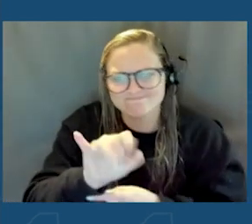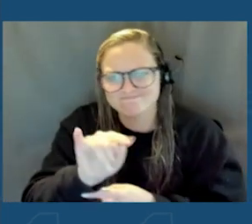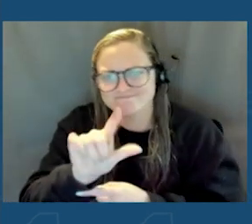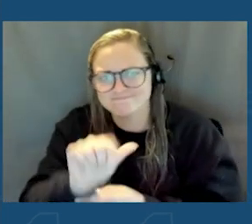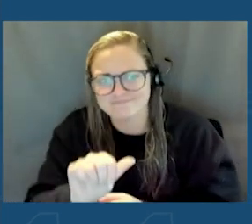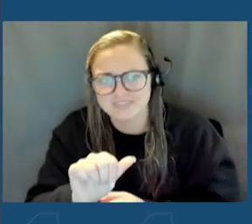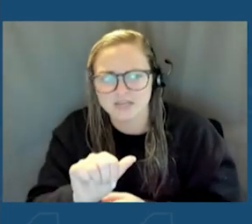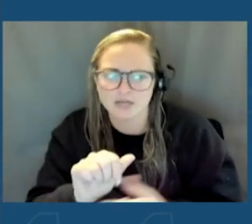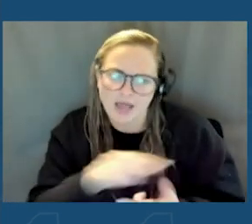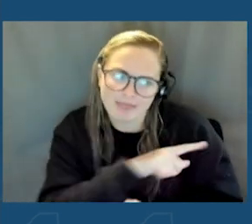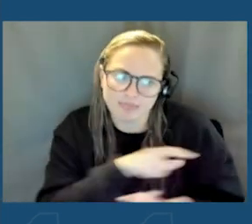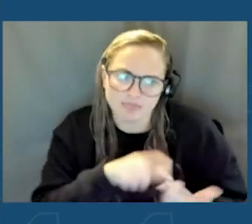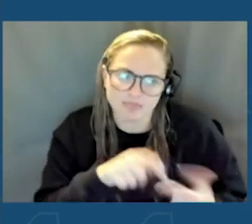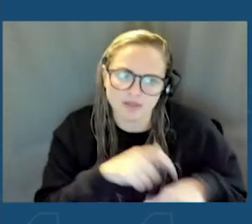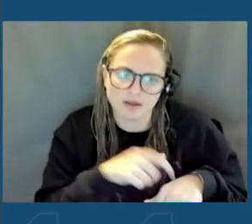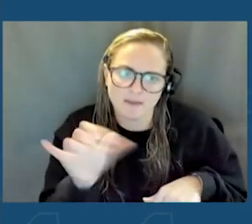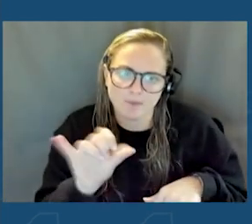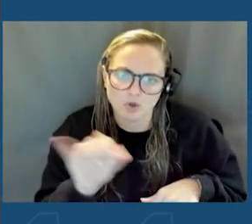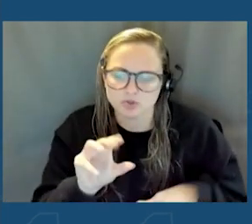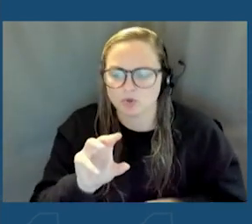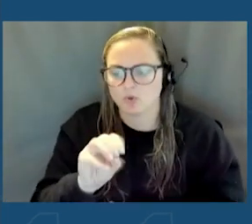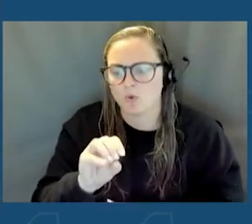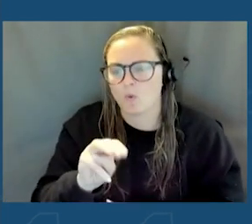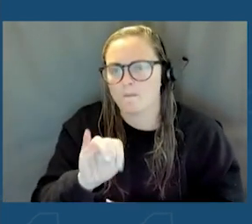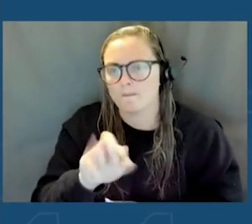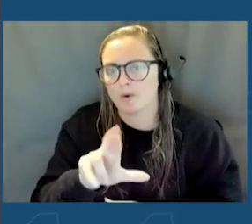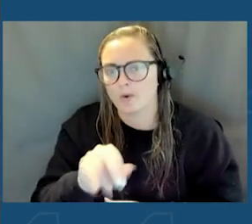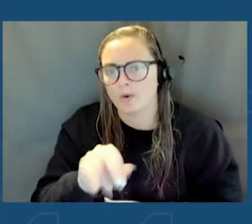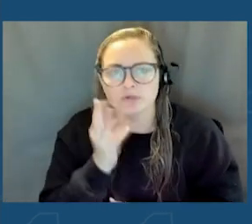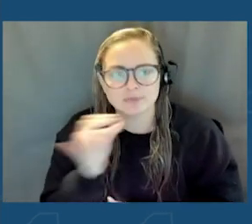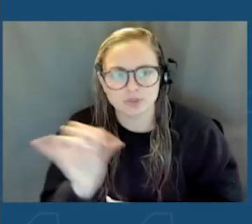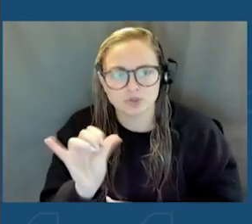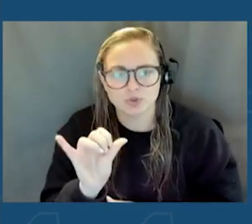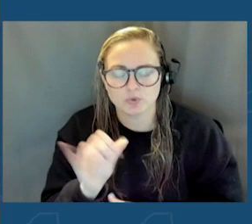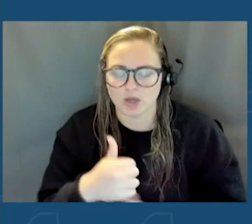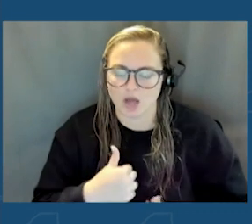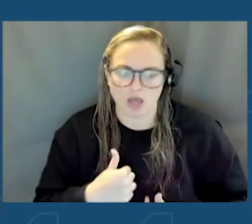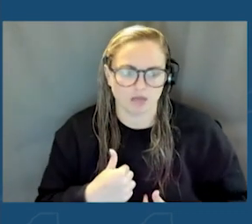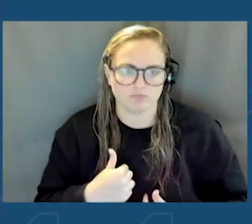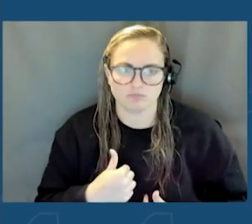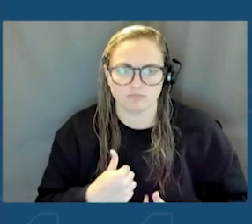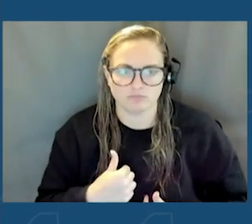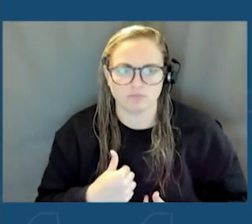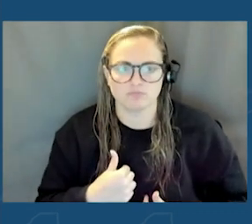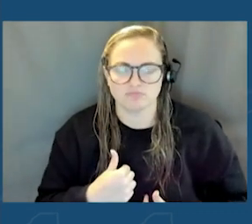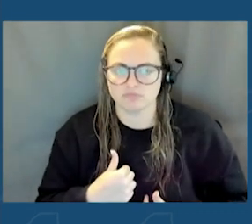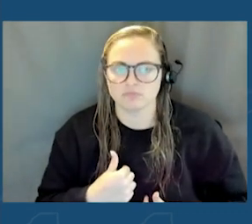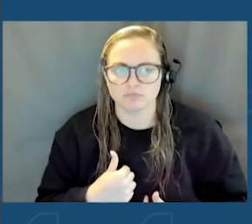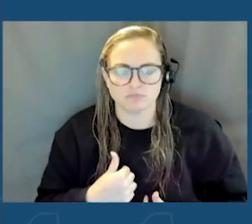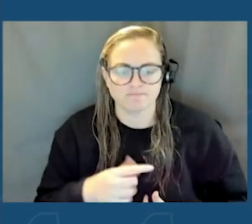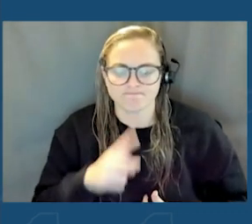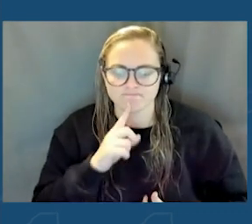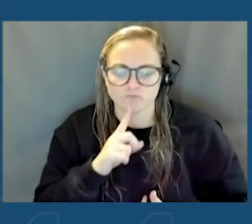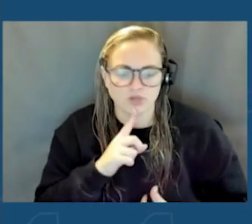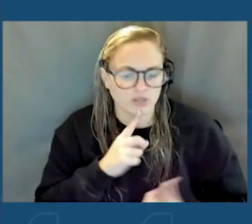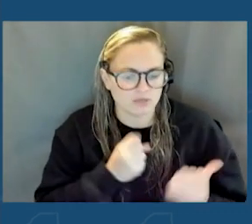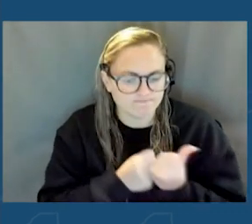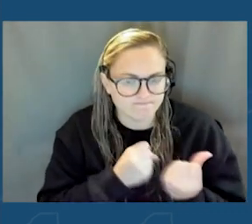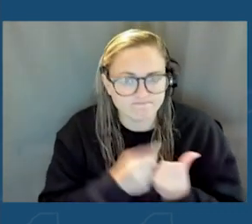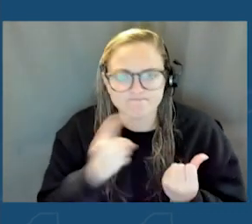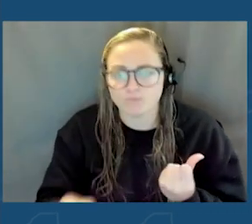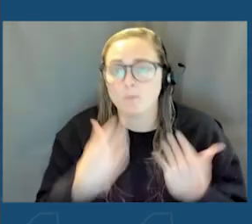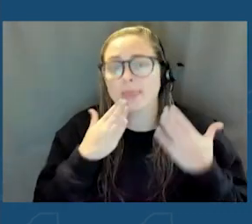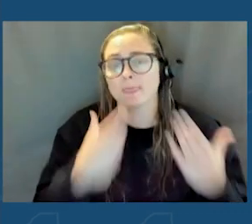us at the time, what Omicron would bring us. And I have to tell you, I am such a huge fan of hers, I've always been, but I want to thank her for